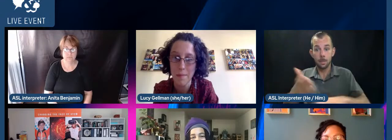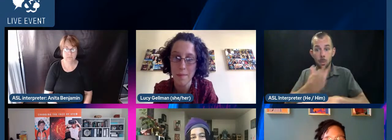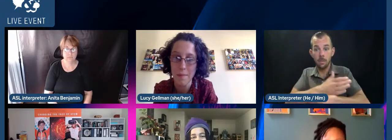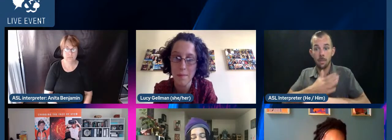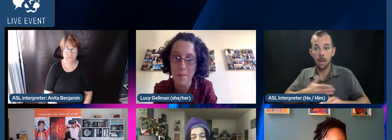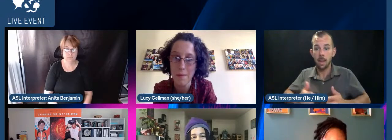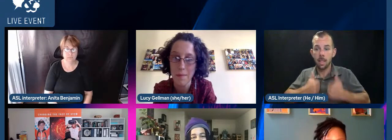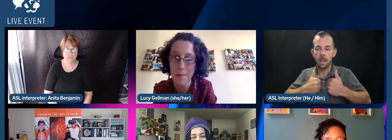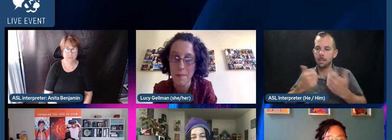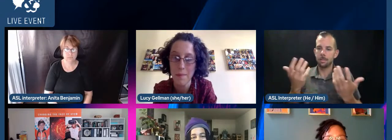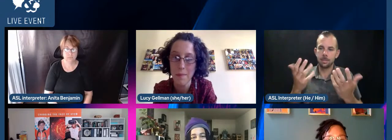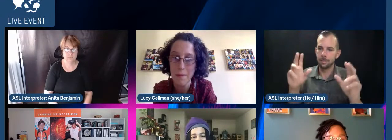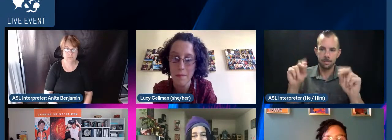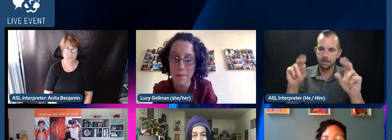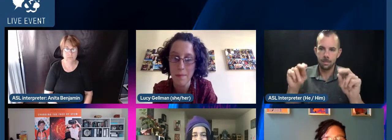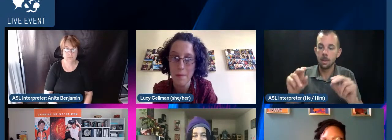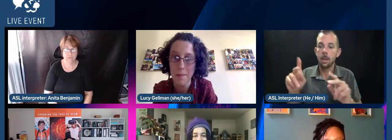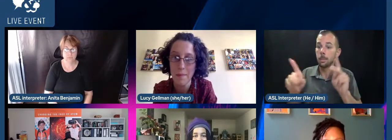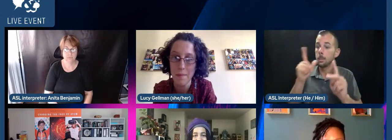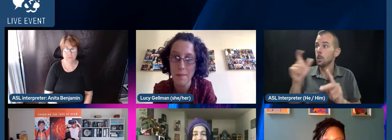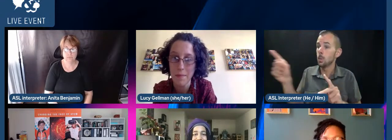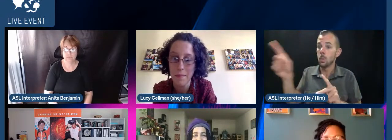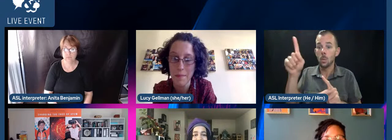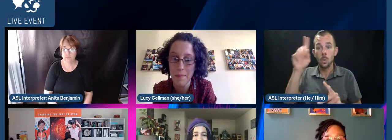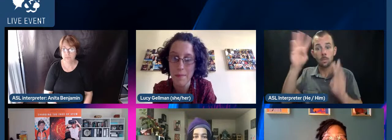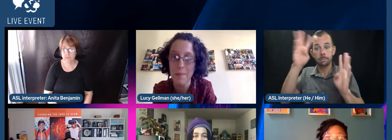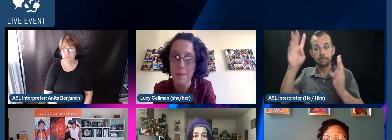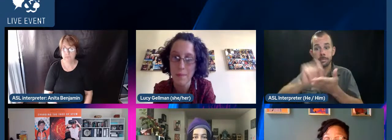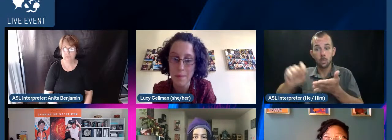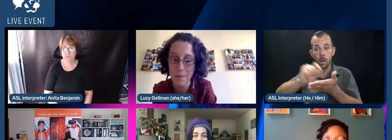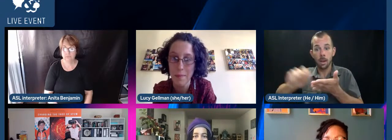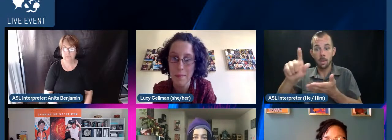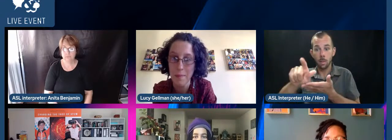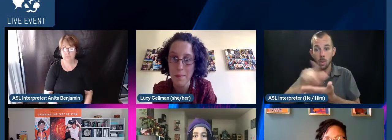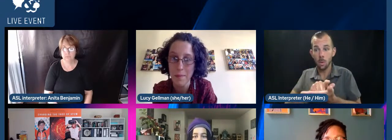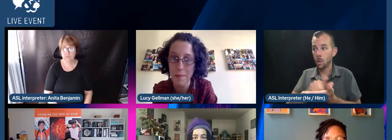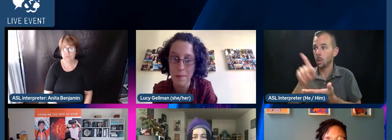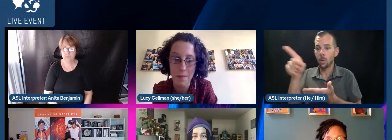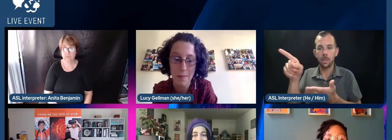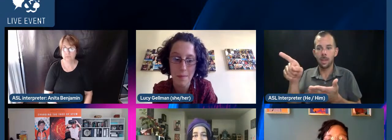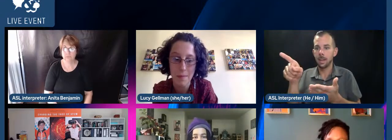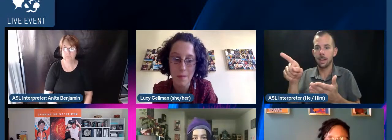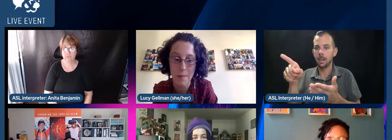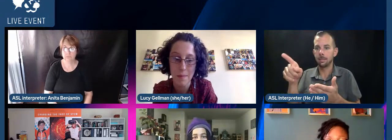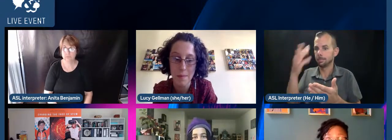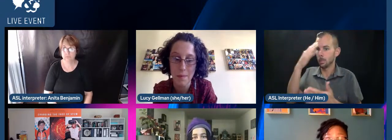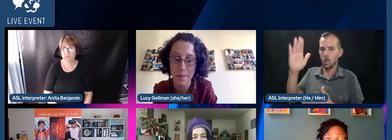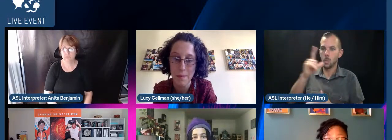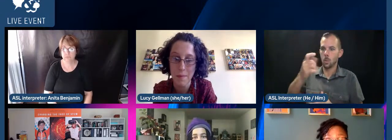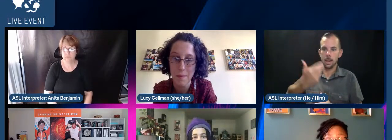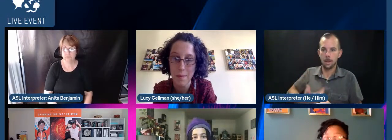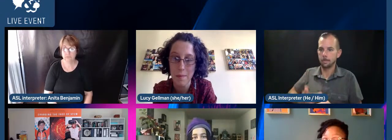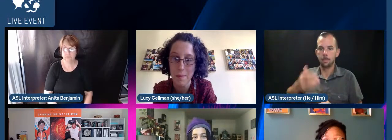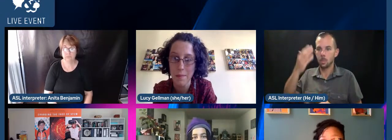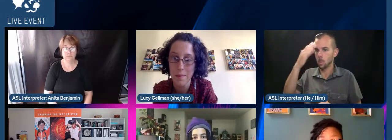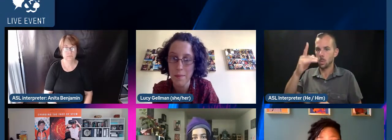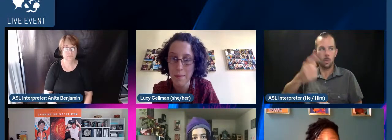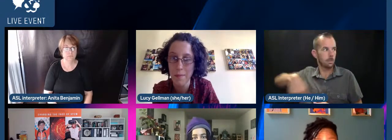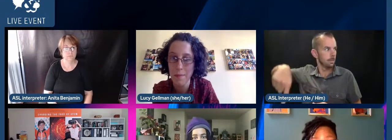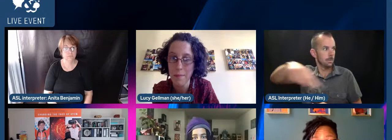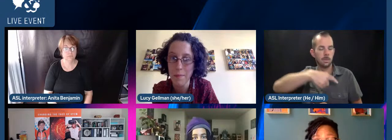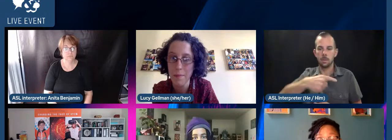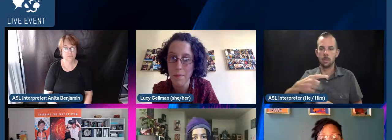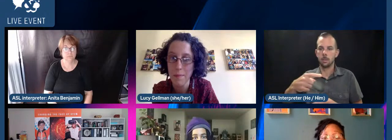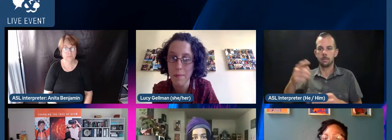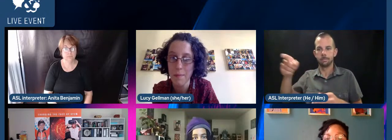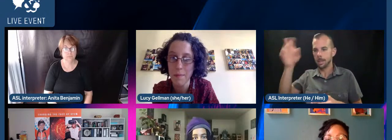never even met someone like me. Like, they don't know anything about my life. And the representatives that we ask to be at those tables, I've seen them,